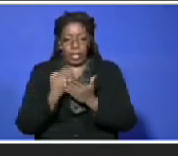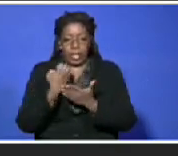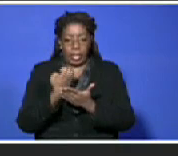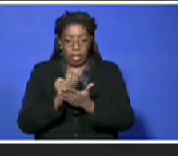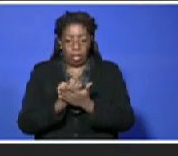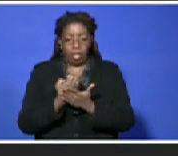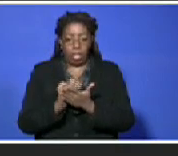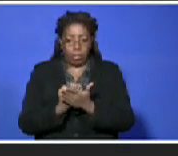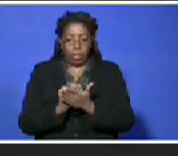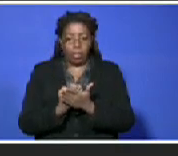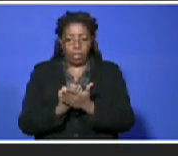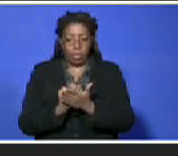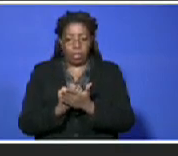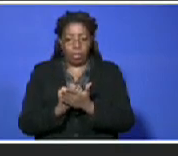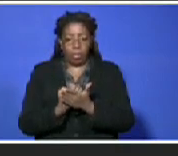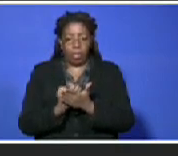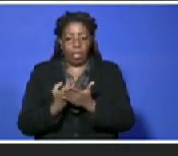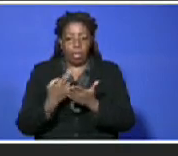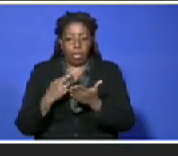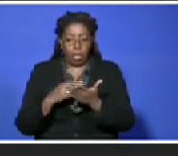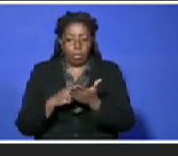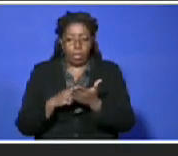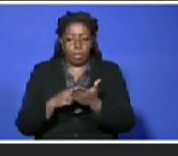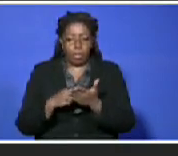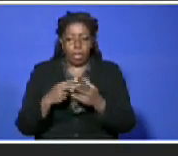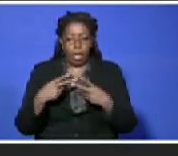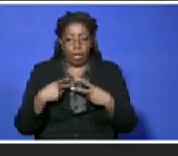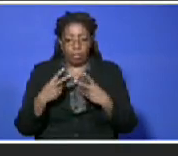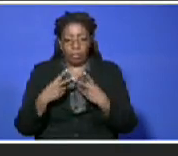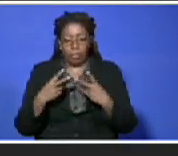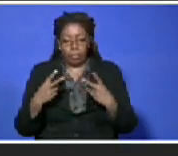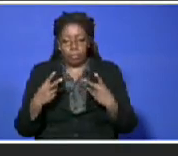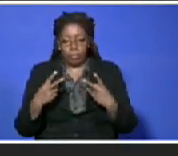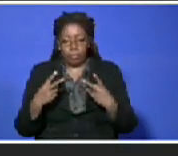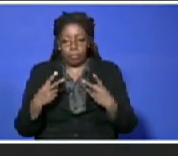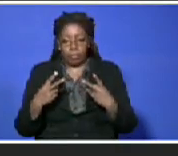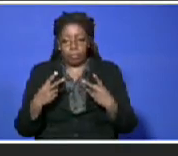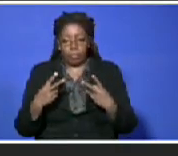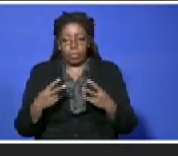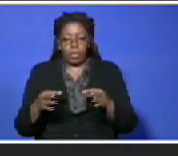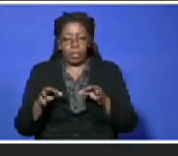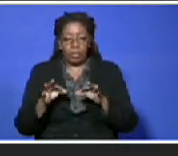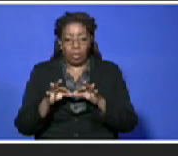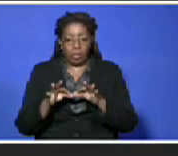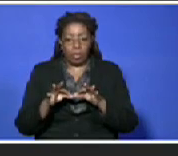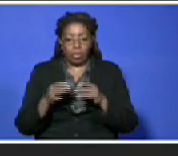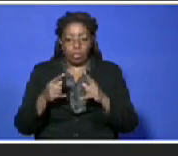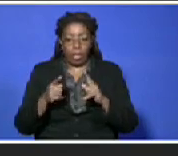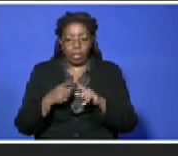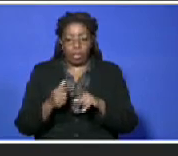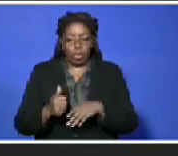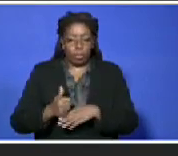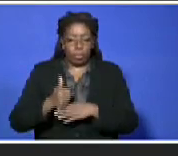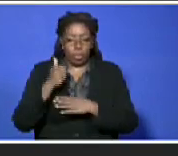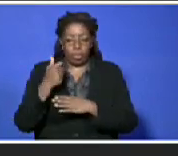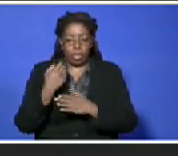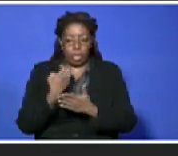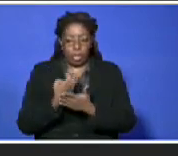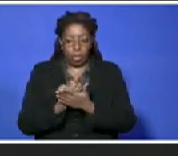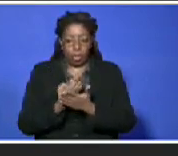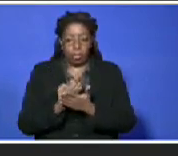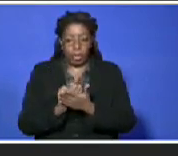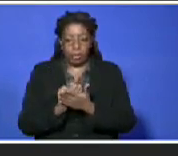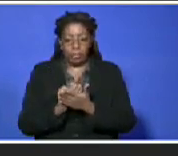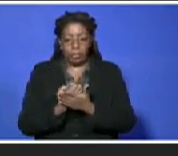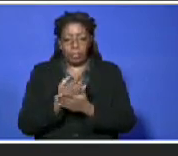Recovery Committee has offered a number of vital suggestions to boost our economy in the medium term